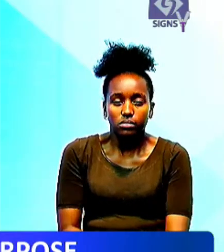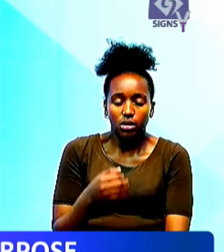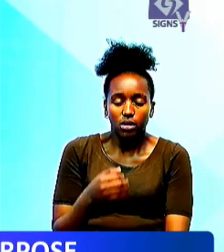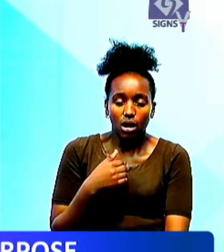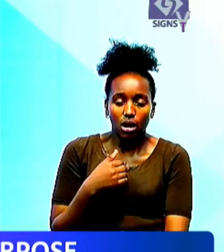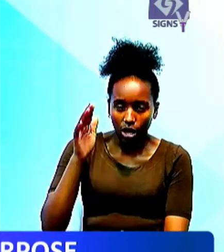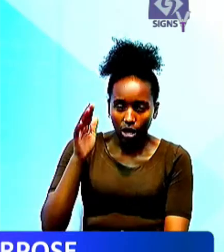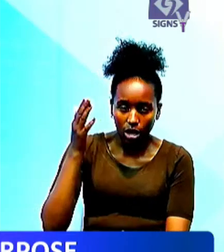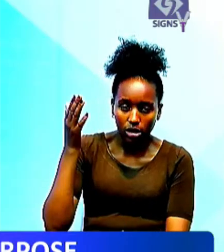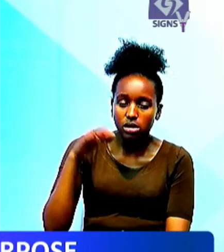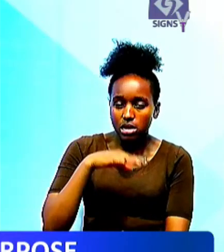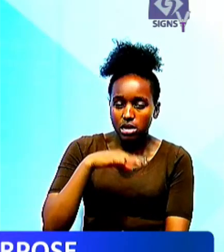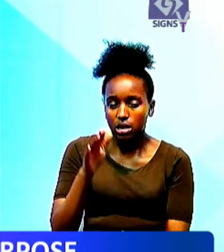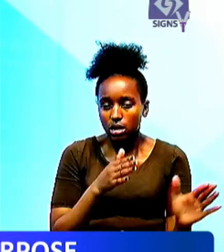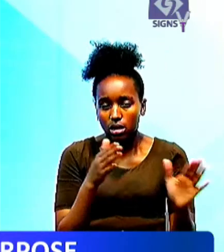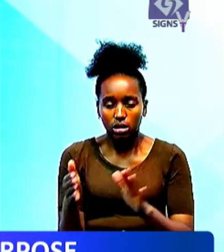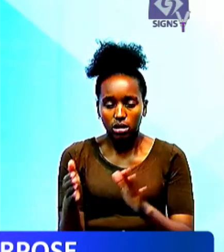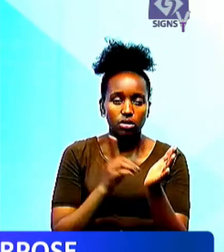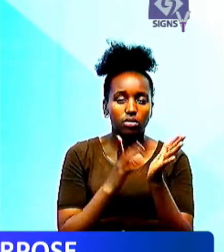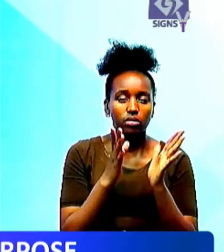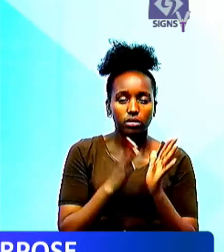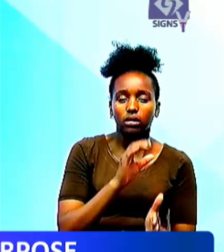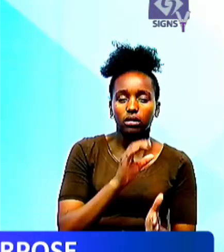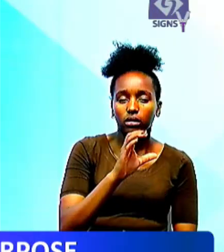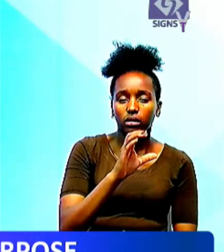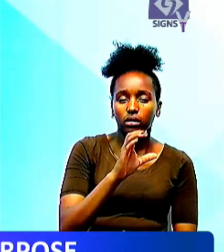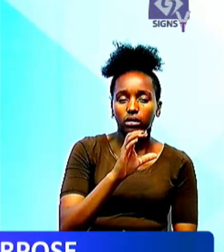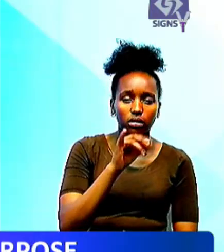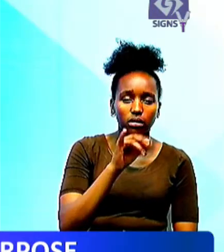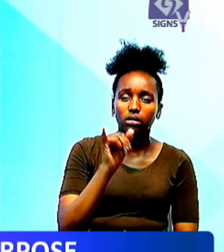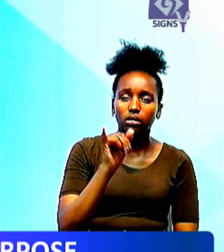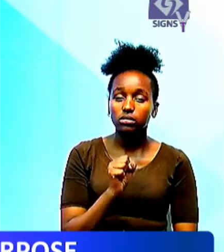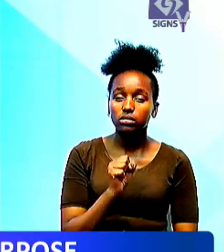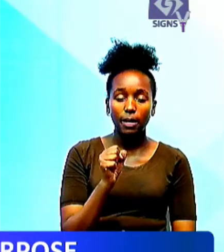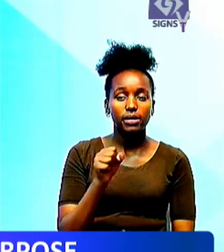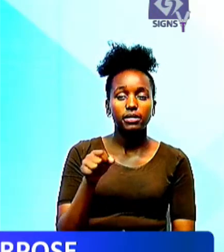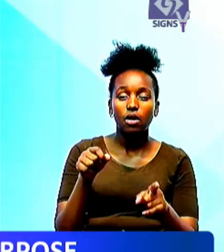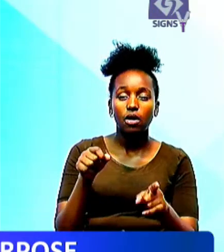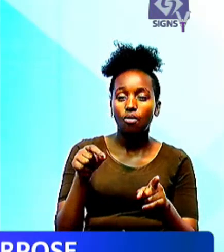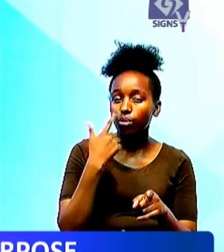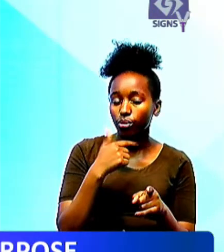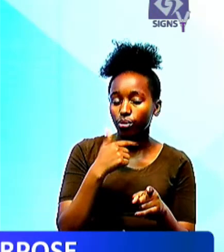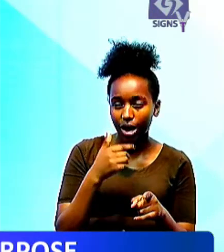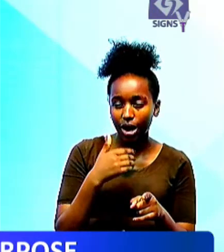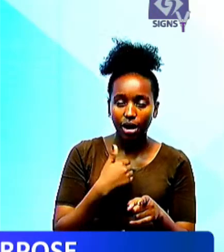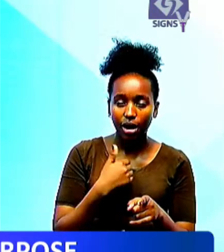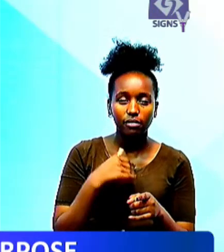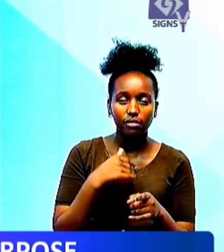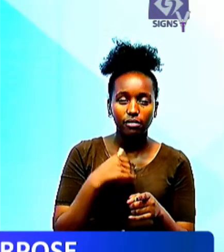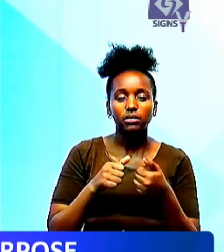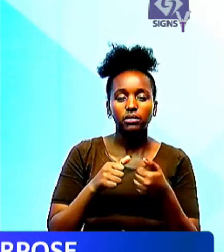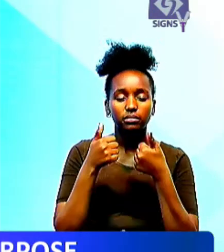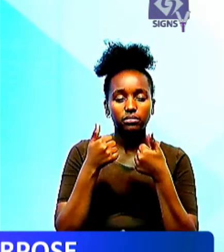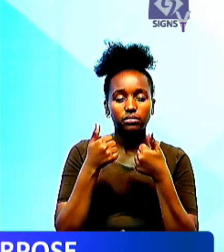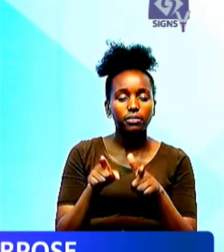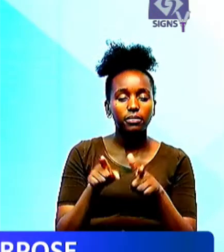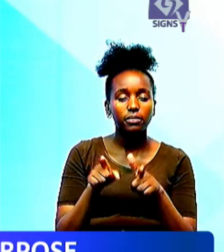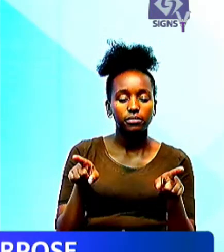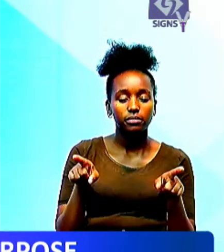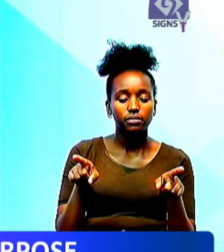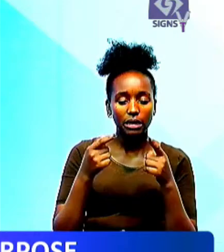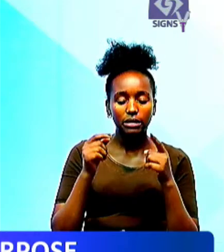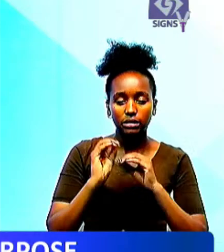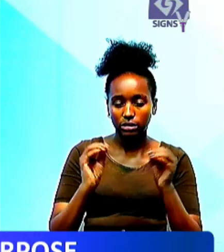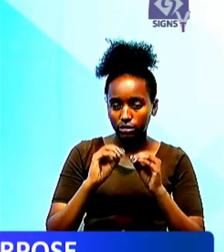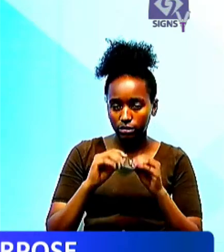are people who hunt for opportunities. And because of their portfolio size, they're able to take huge risk. You hear they are the movers in the